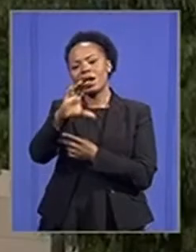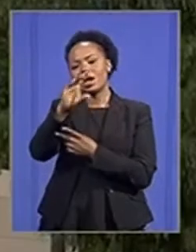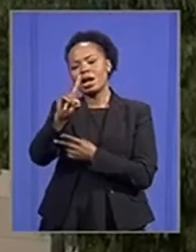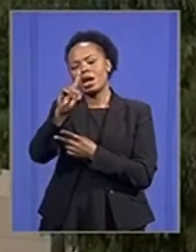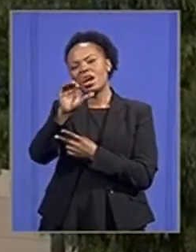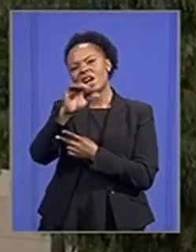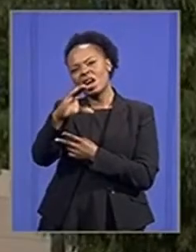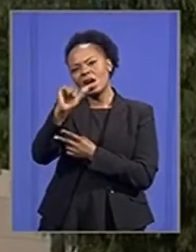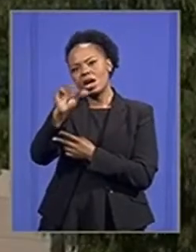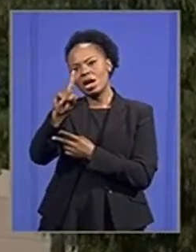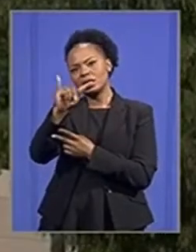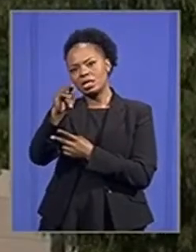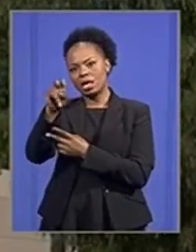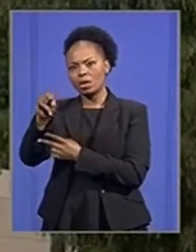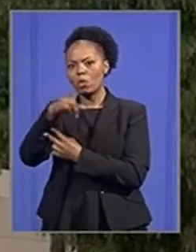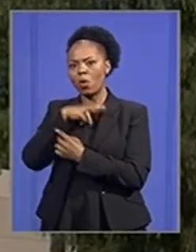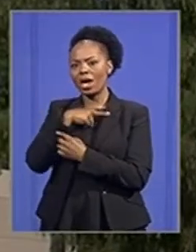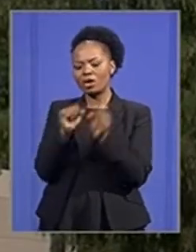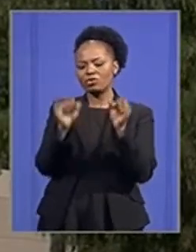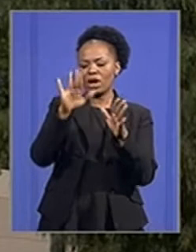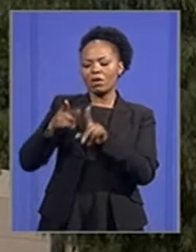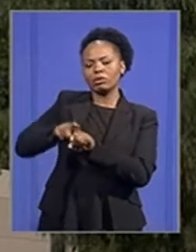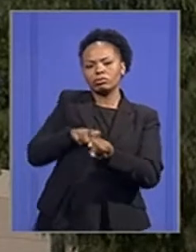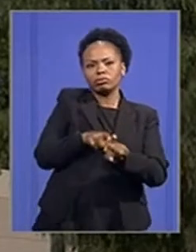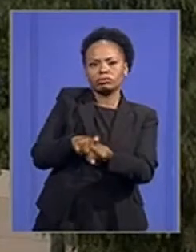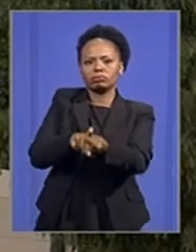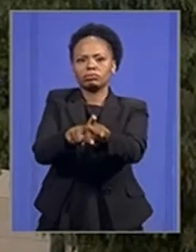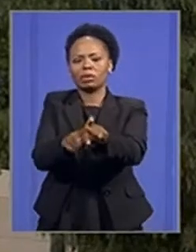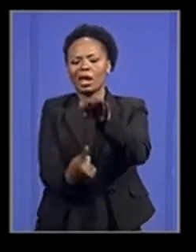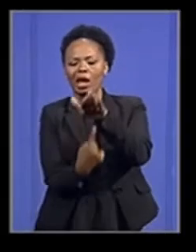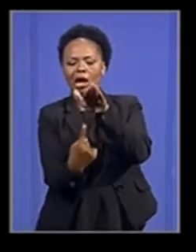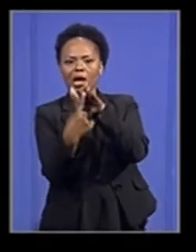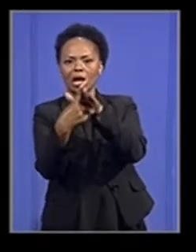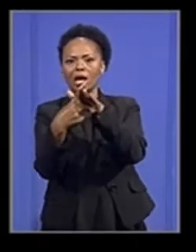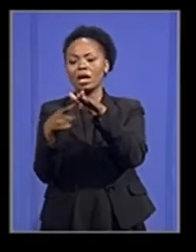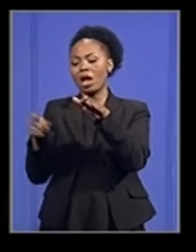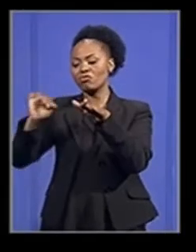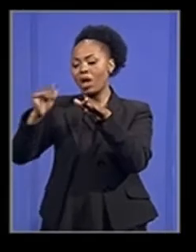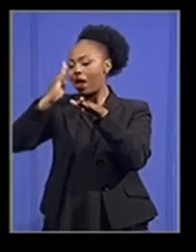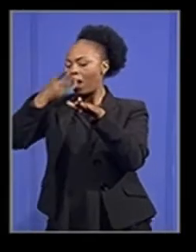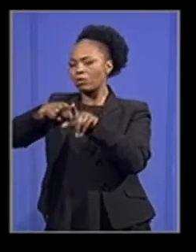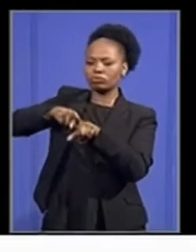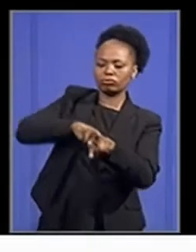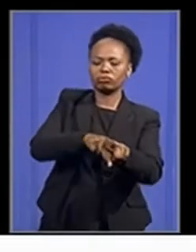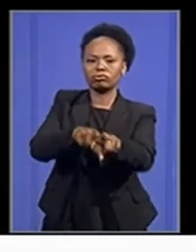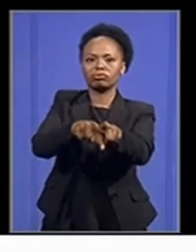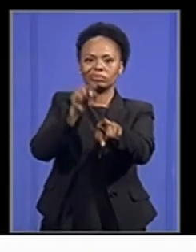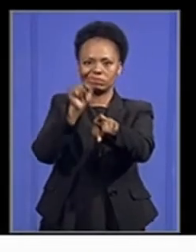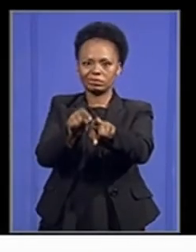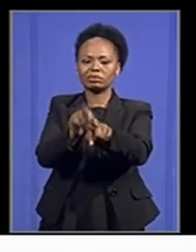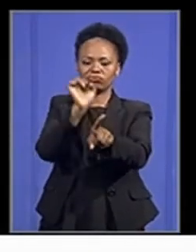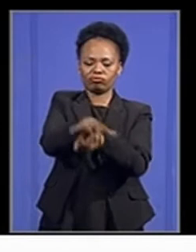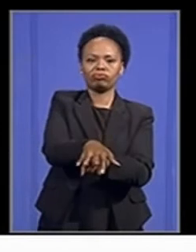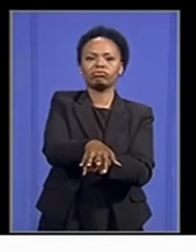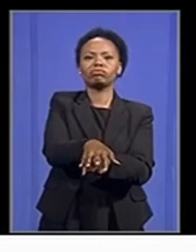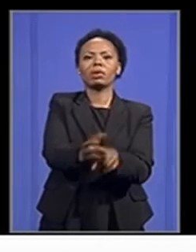fa mokgweetsi a na salwa morago ka sejanaga fa sena go tlhabiwa. This was the first reported incident where a victim was